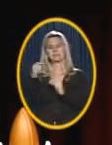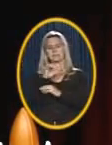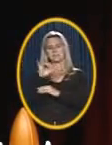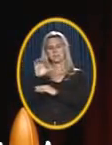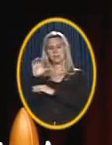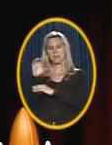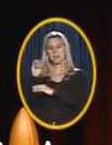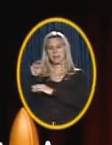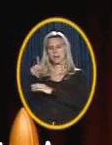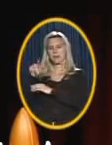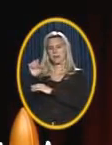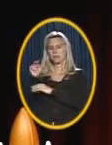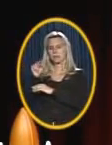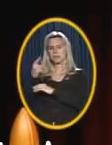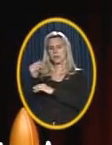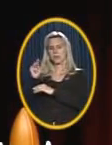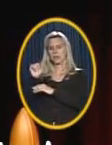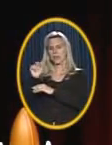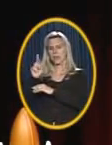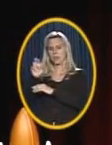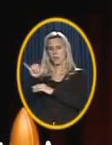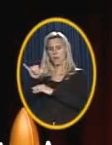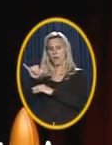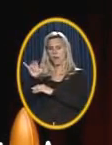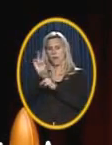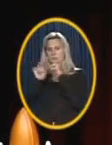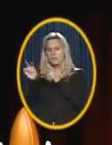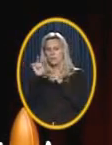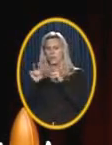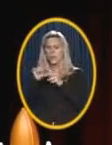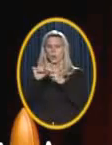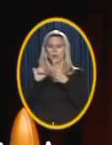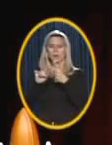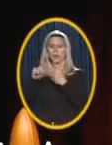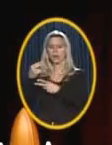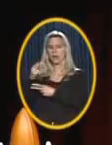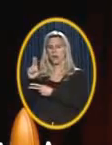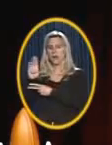Compton Gamma Ray Observatory, Chandra, and Hubble.